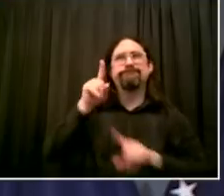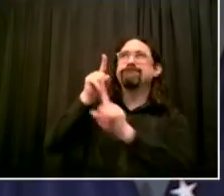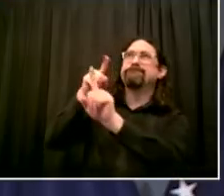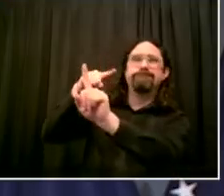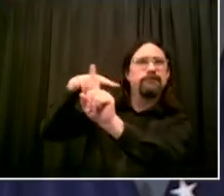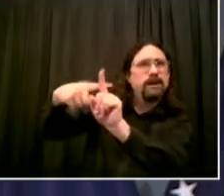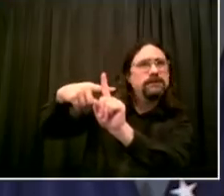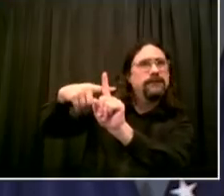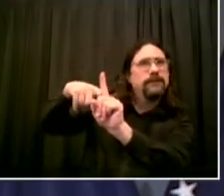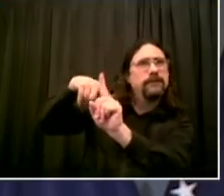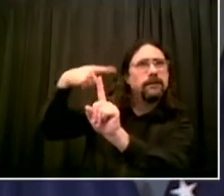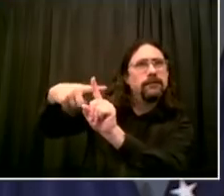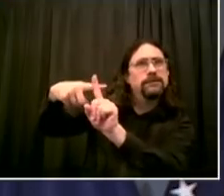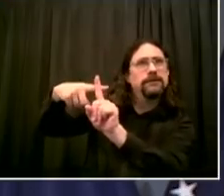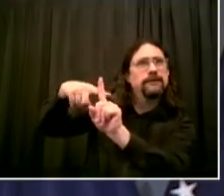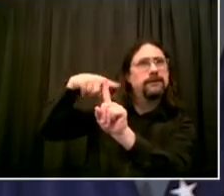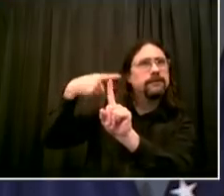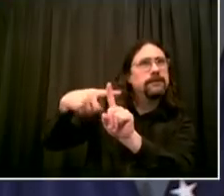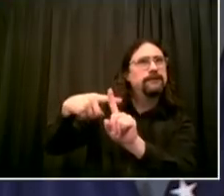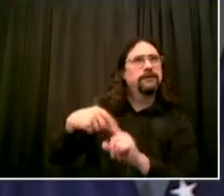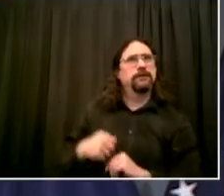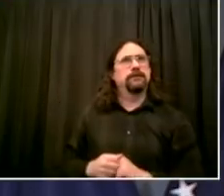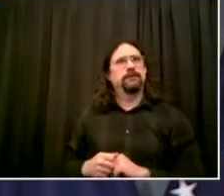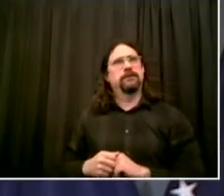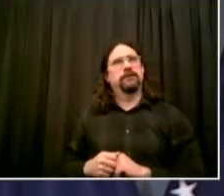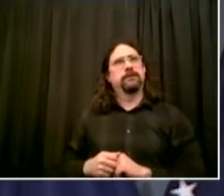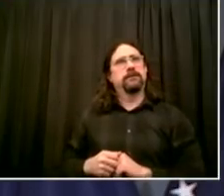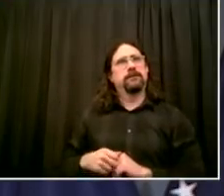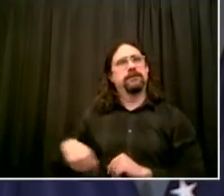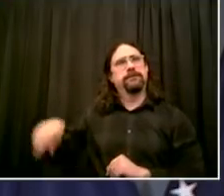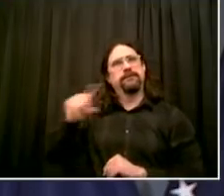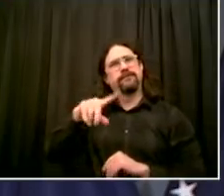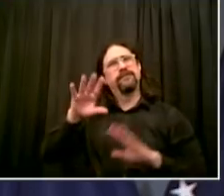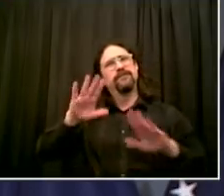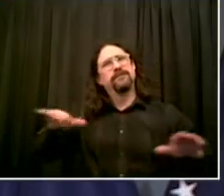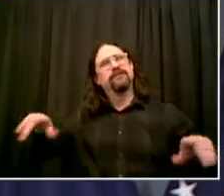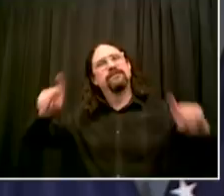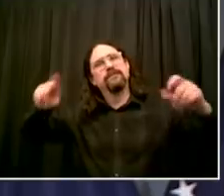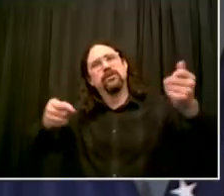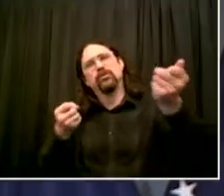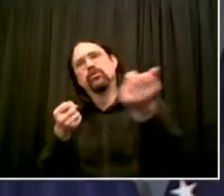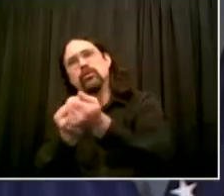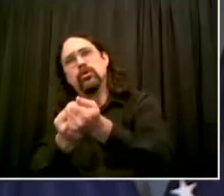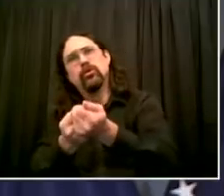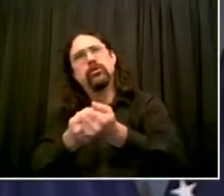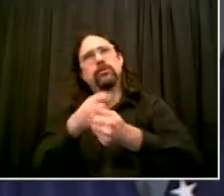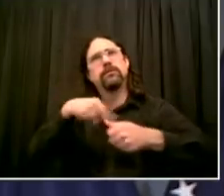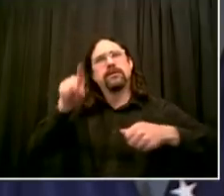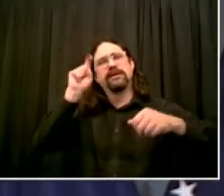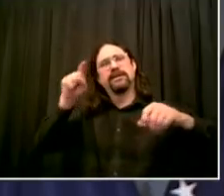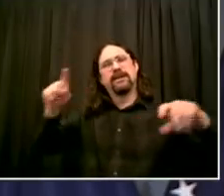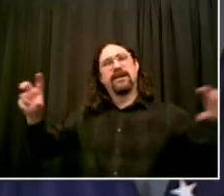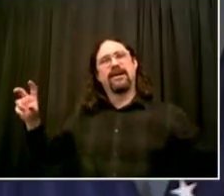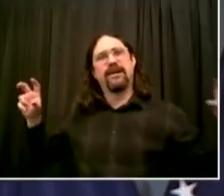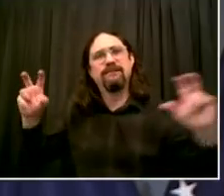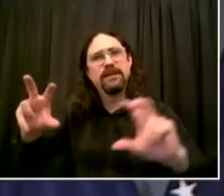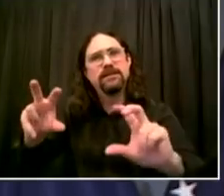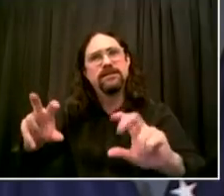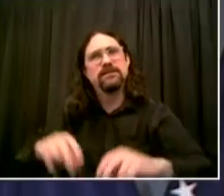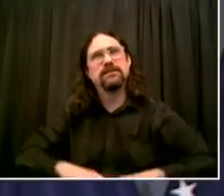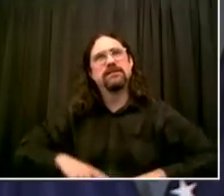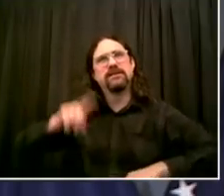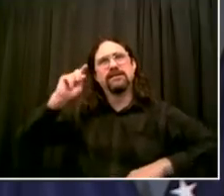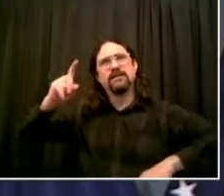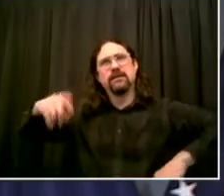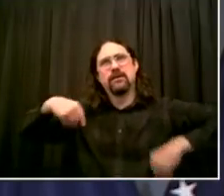invested in and under resourced and not criminals and not violent and not There's